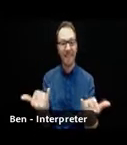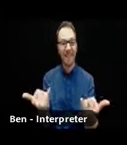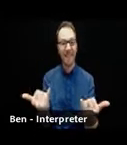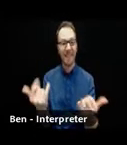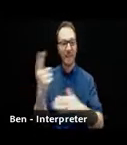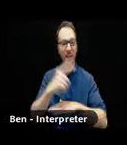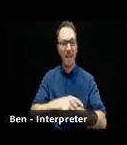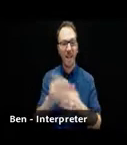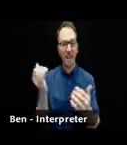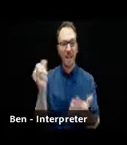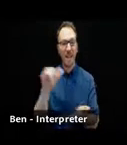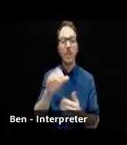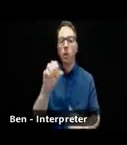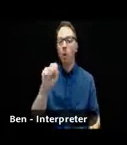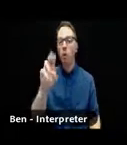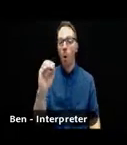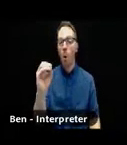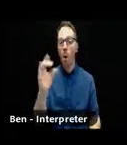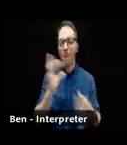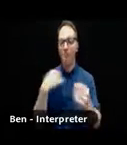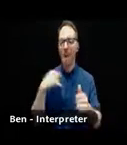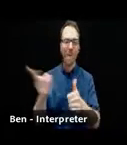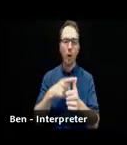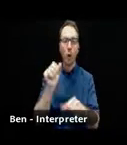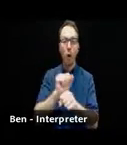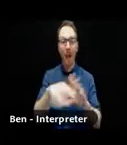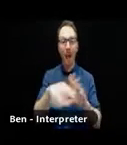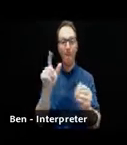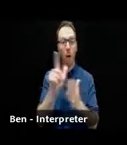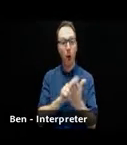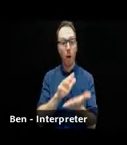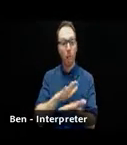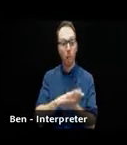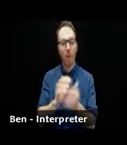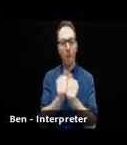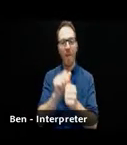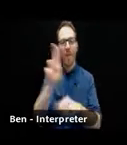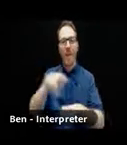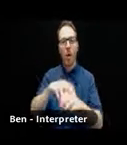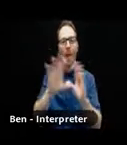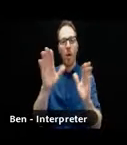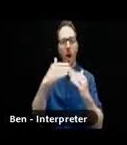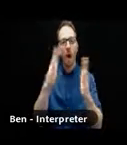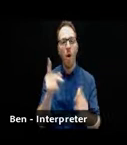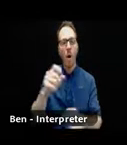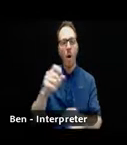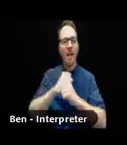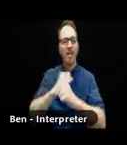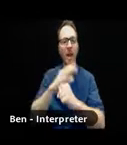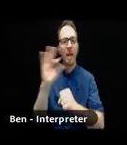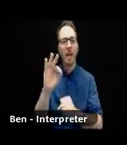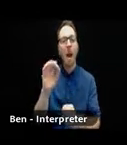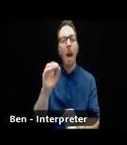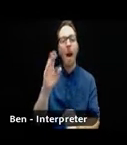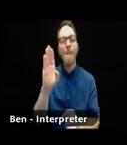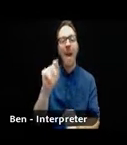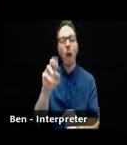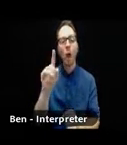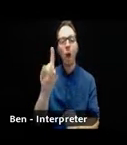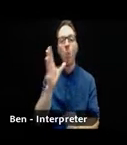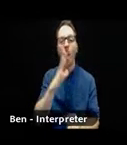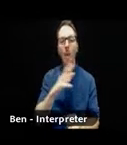So Suo mentioned, you know, my first job out of law school was with the National Clearinghouse for the Defense of Battered Women. Sue's been a mentor to